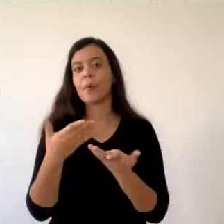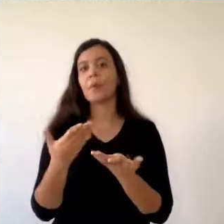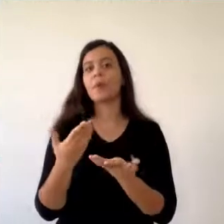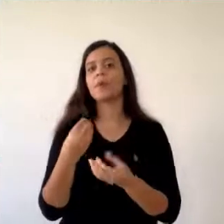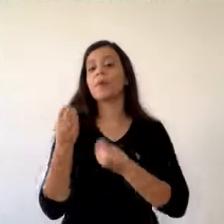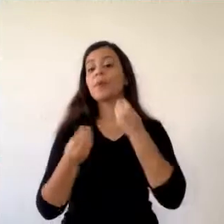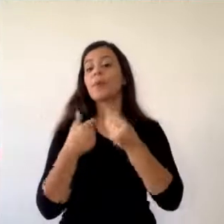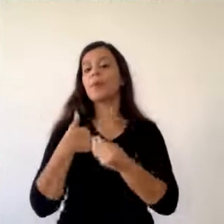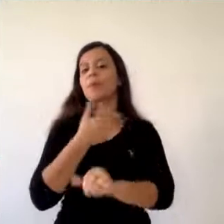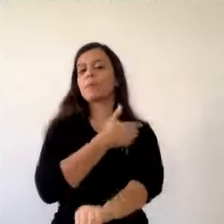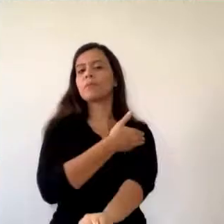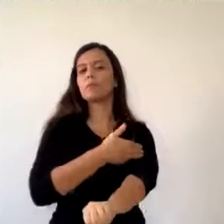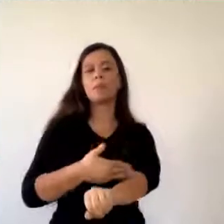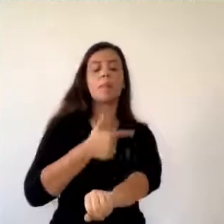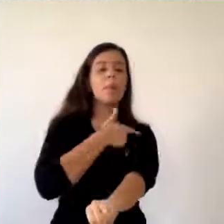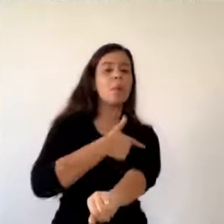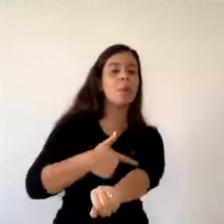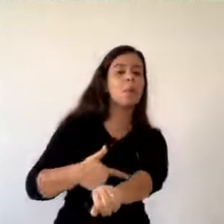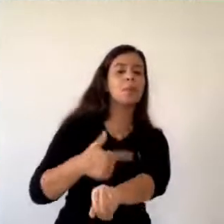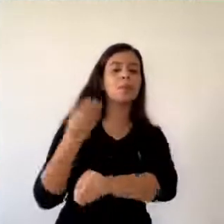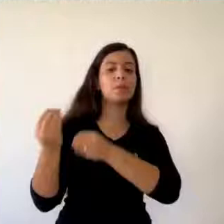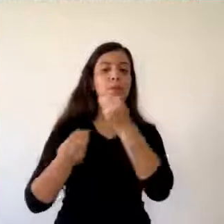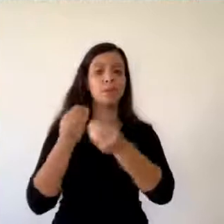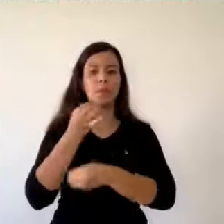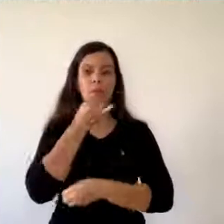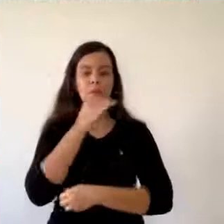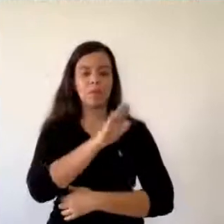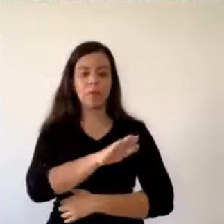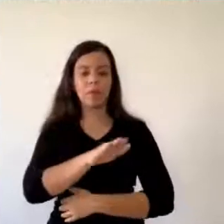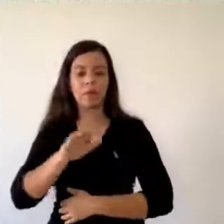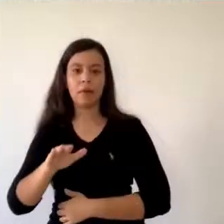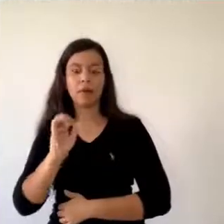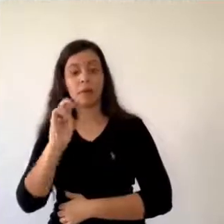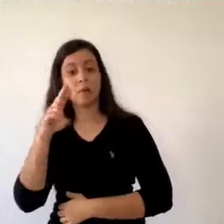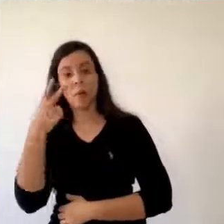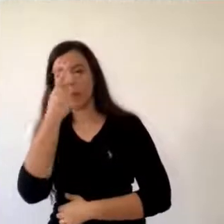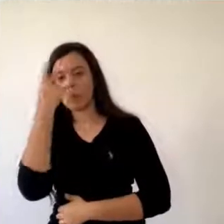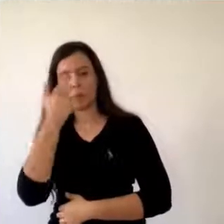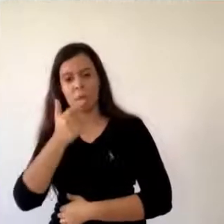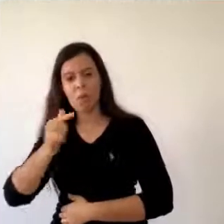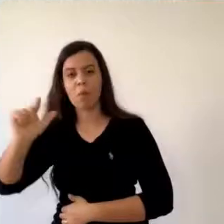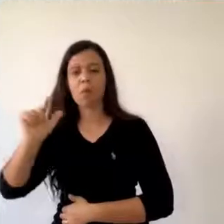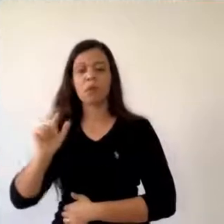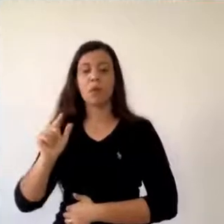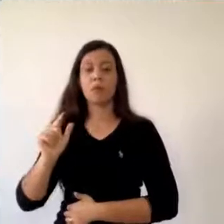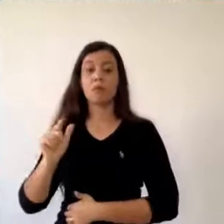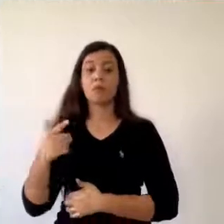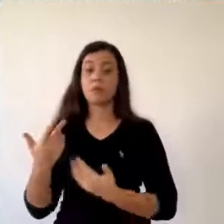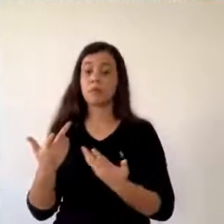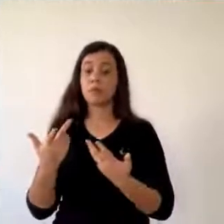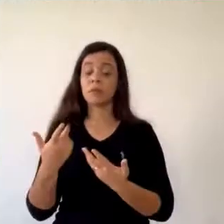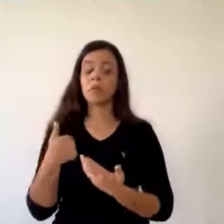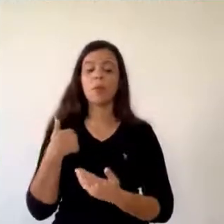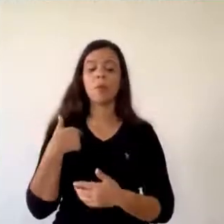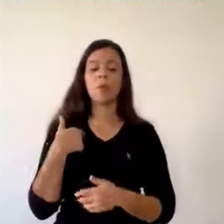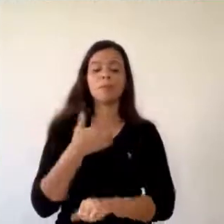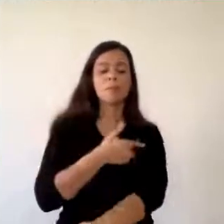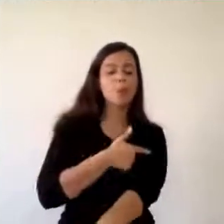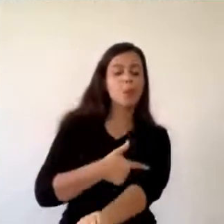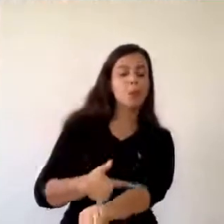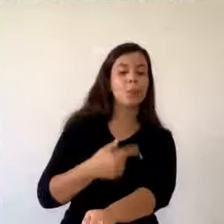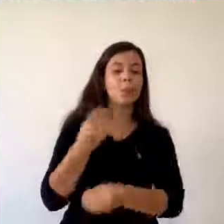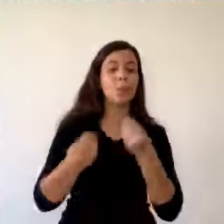What is our way of dealing with people who in our minds have less power, abusers,